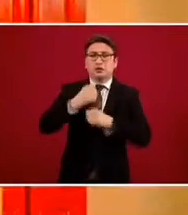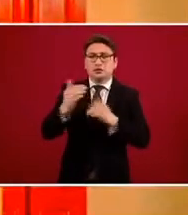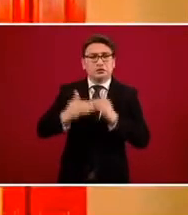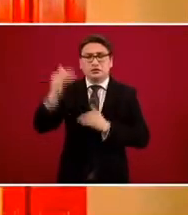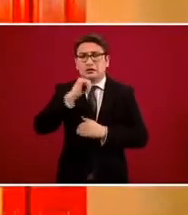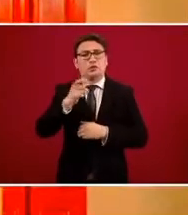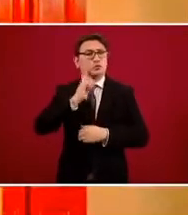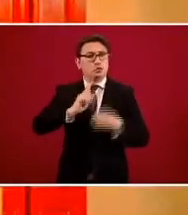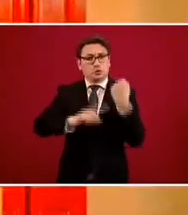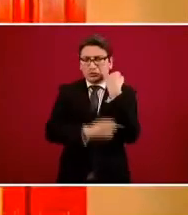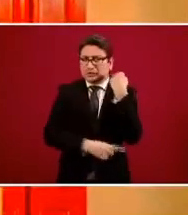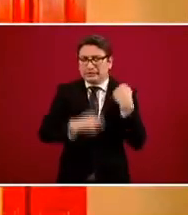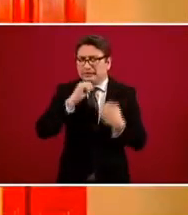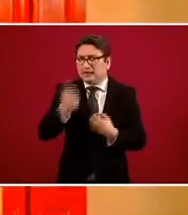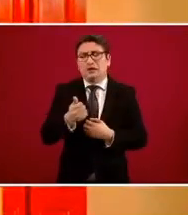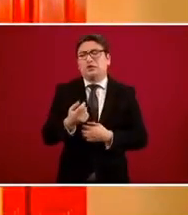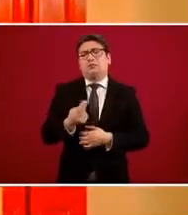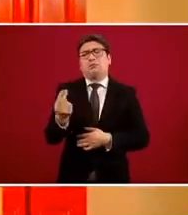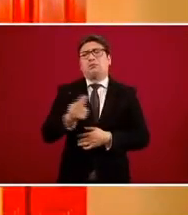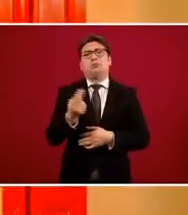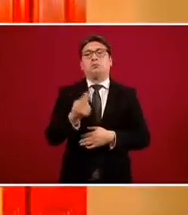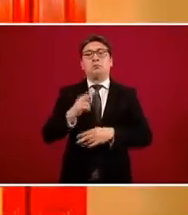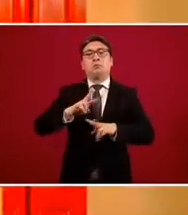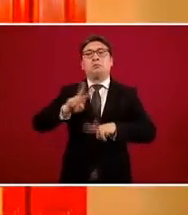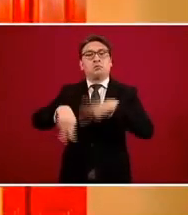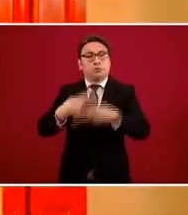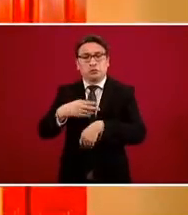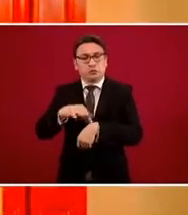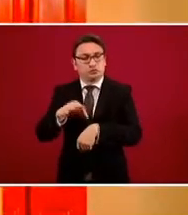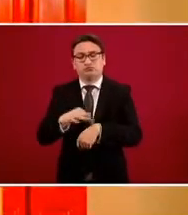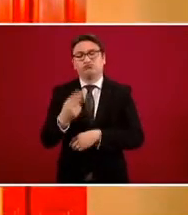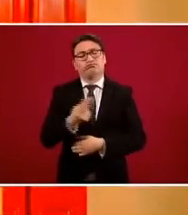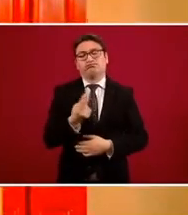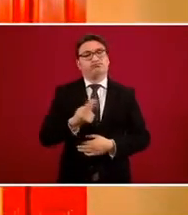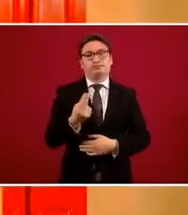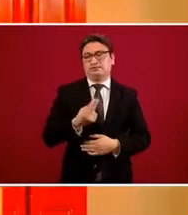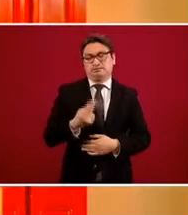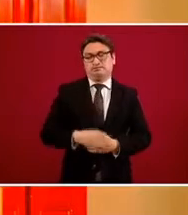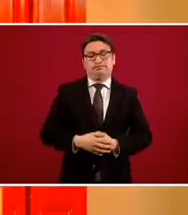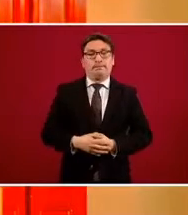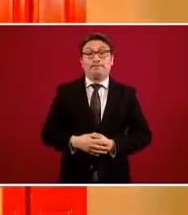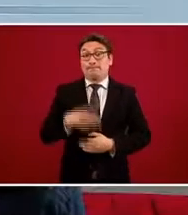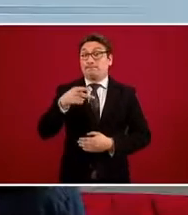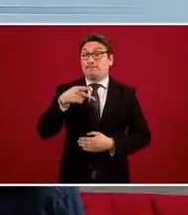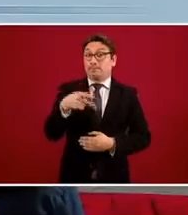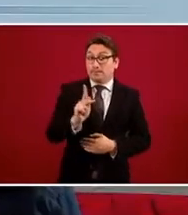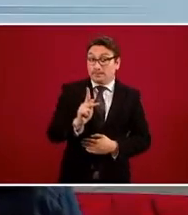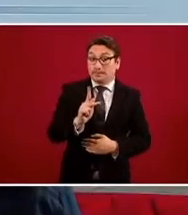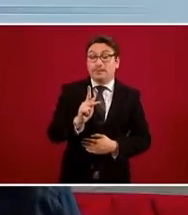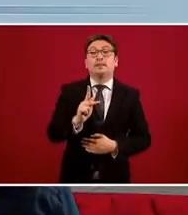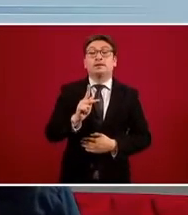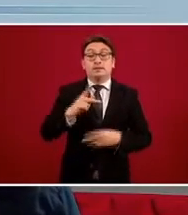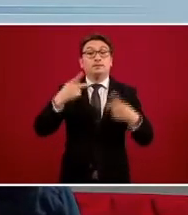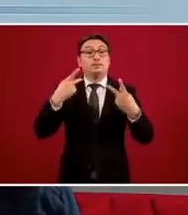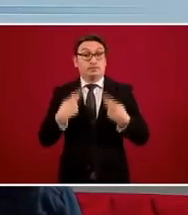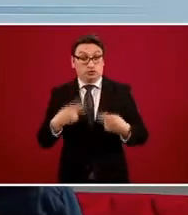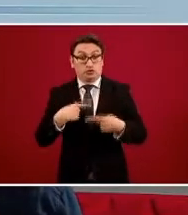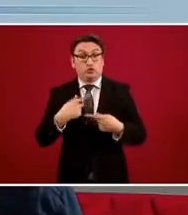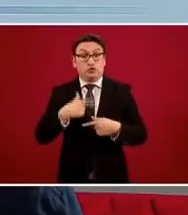seek medical treatment at your medical unit. If you don't belong to these vulnerable